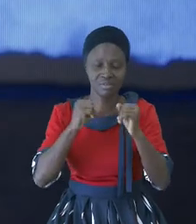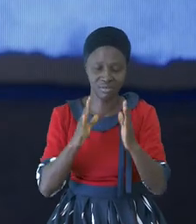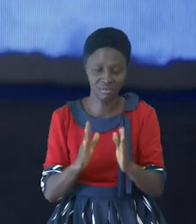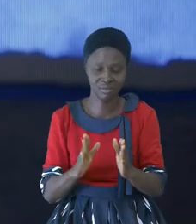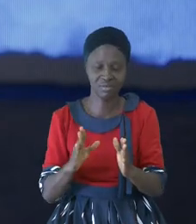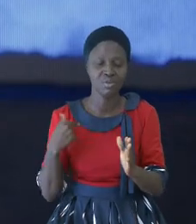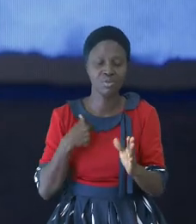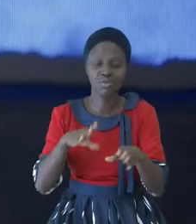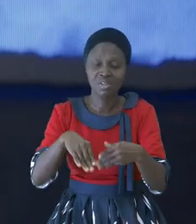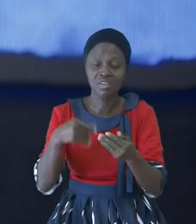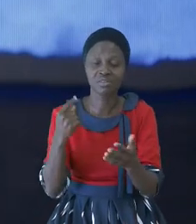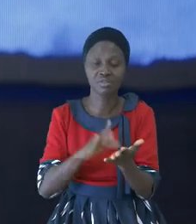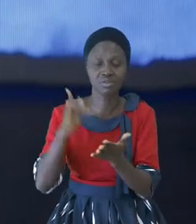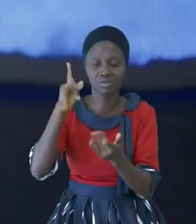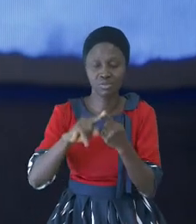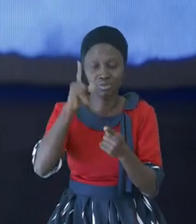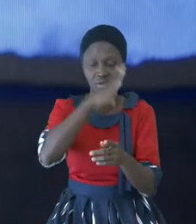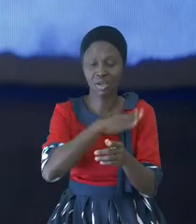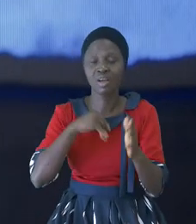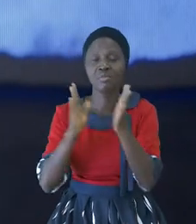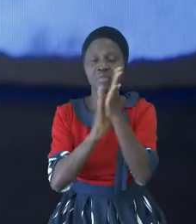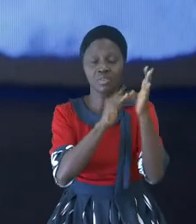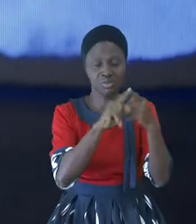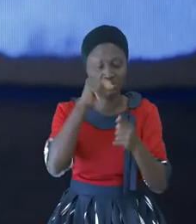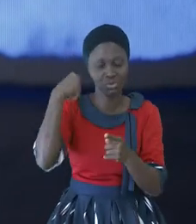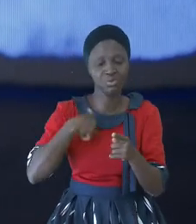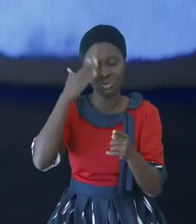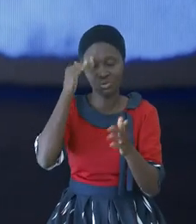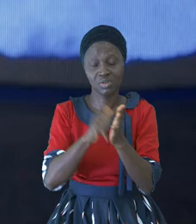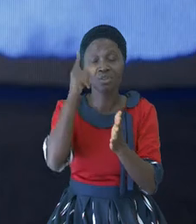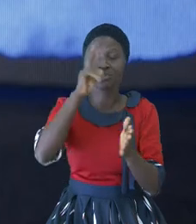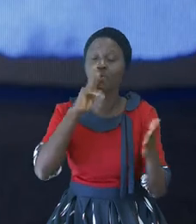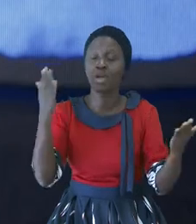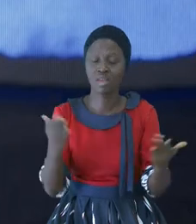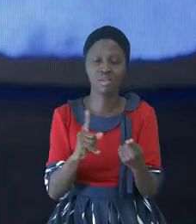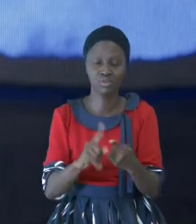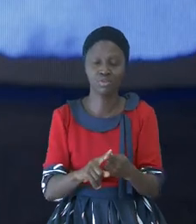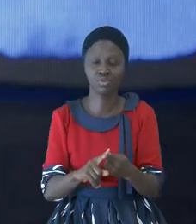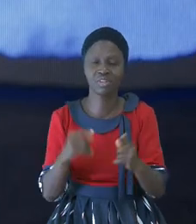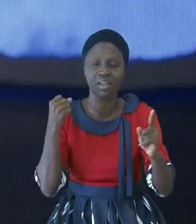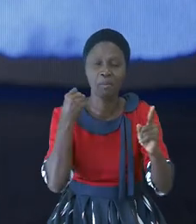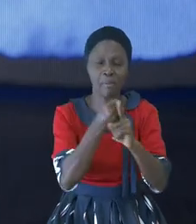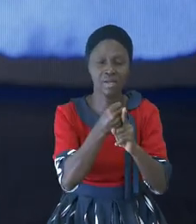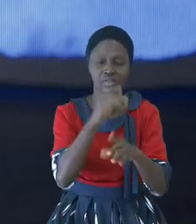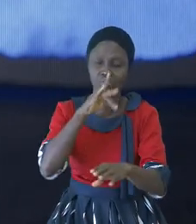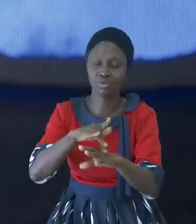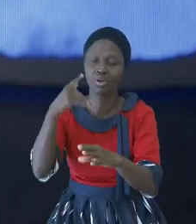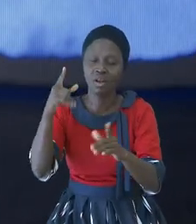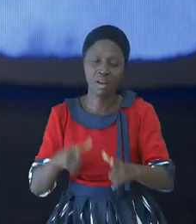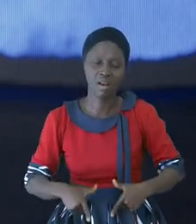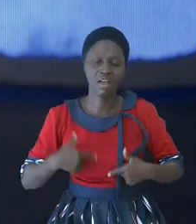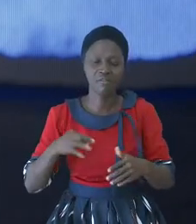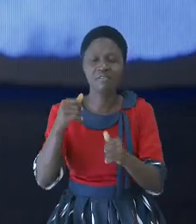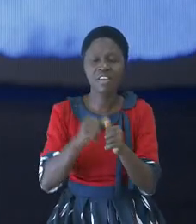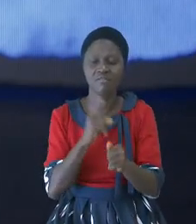give the glory to you and the praise to you. We know you are here to impact the life of everyone.